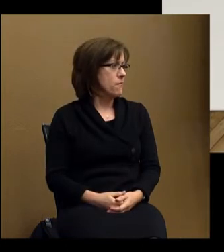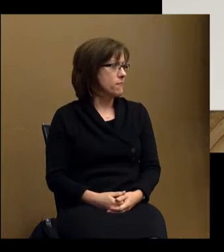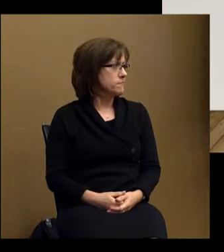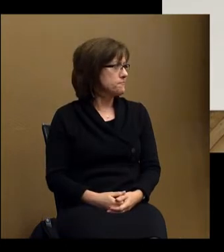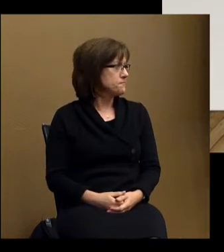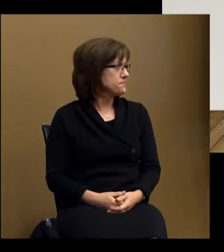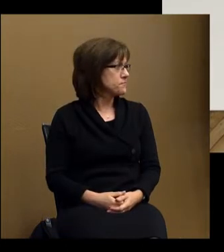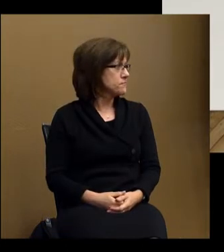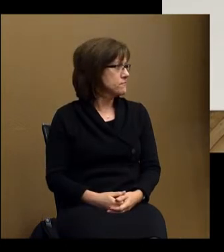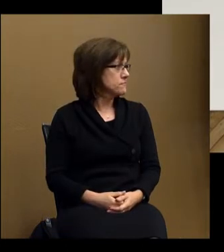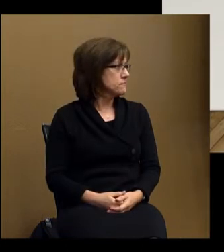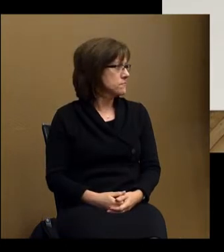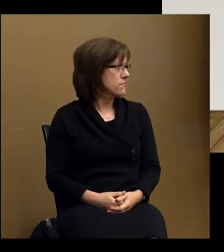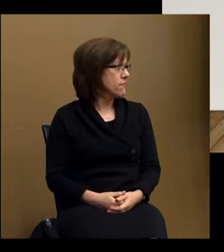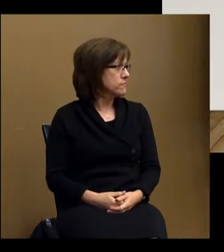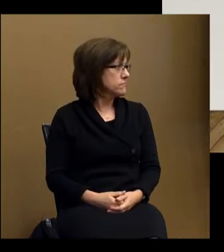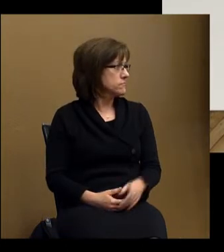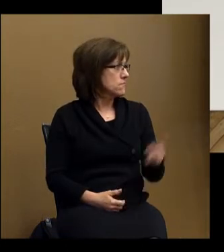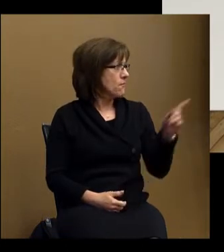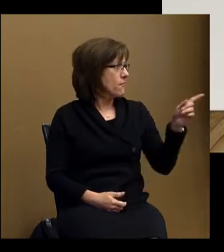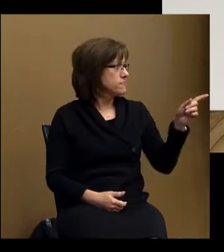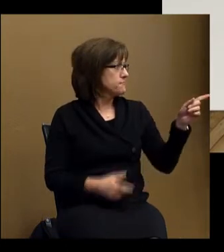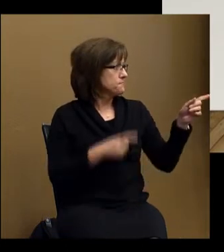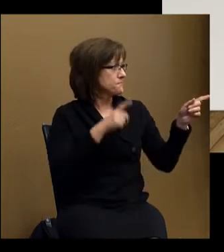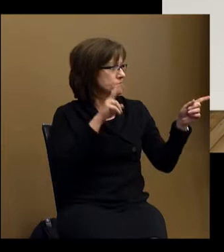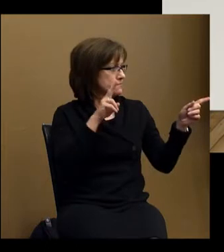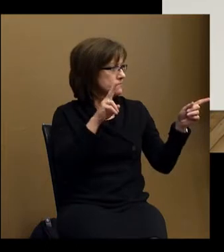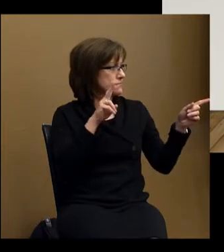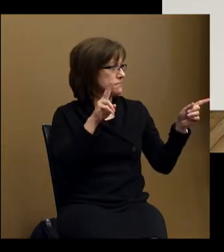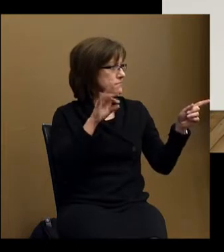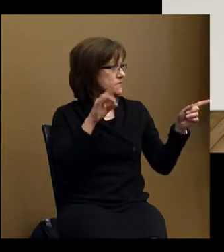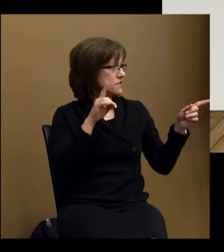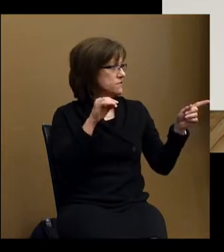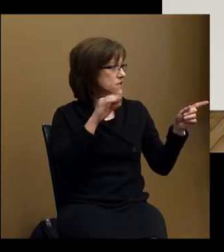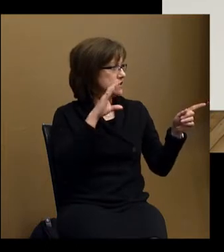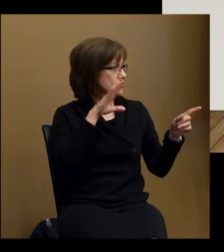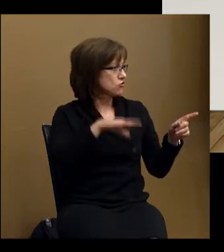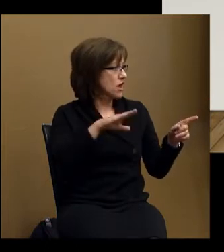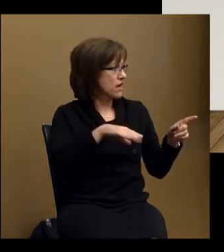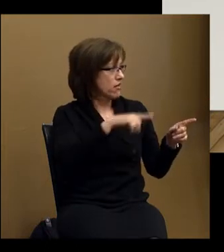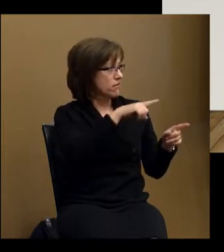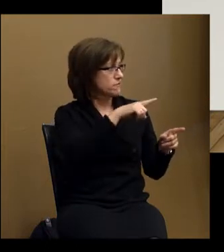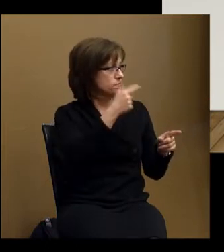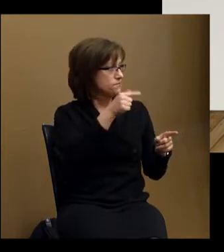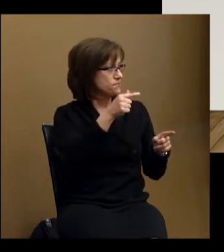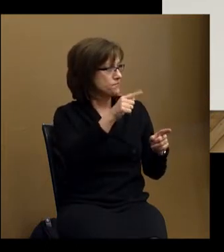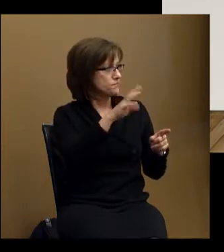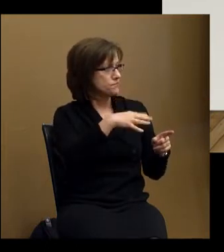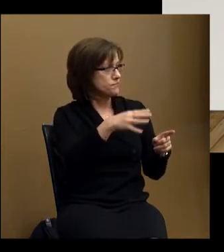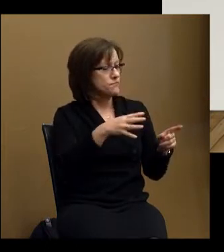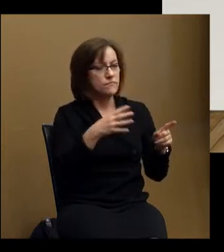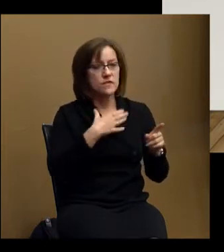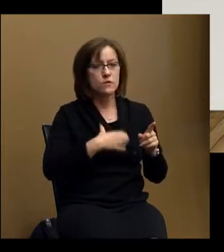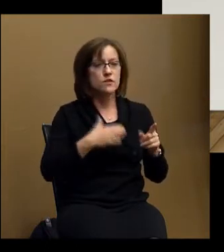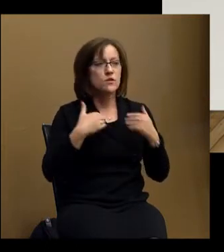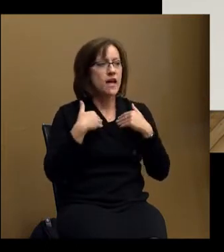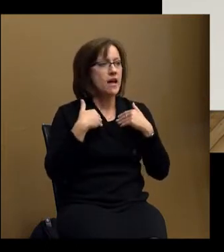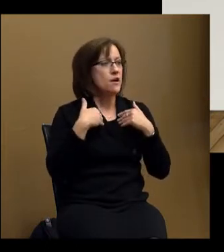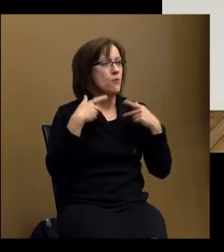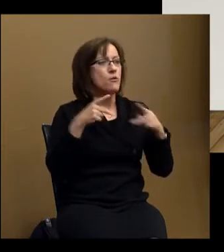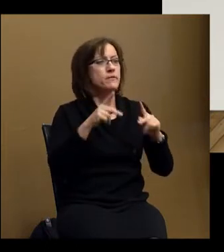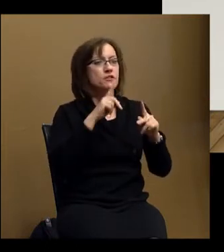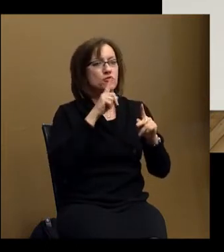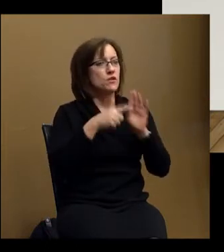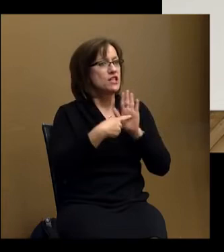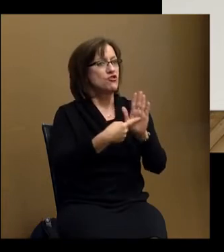I've seen, this is the video child right here. I wish we had permission to like really show it